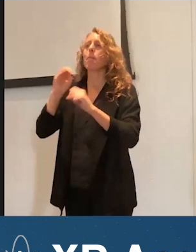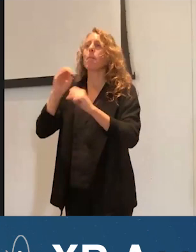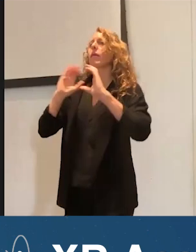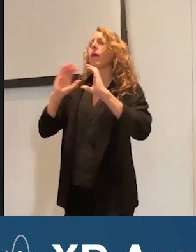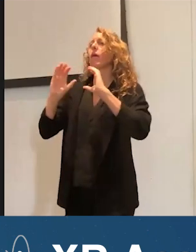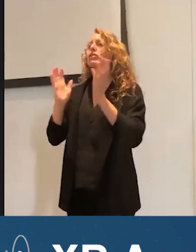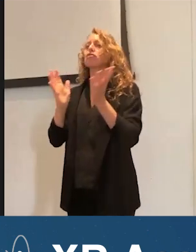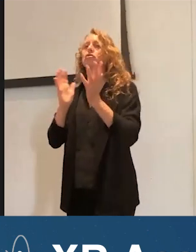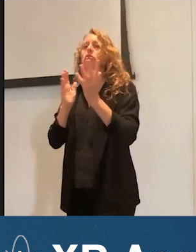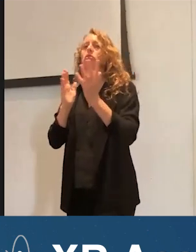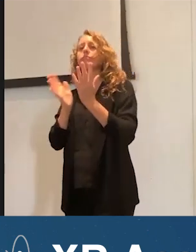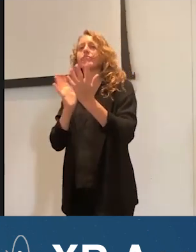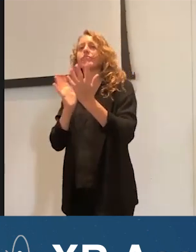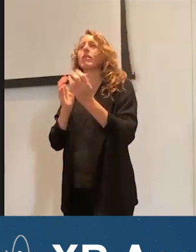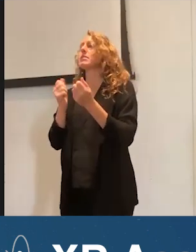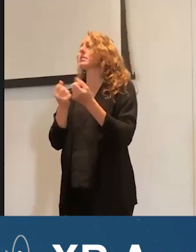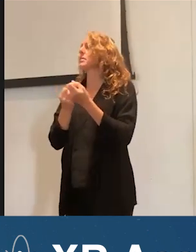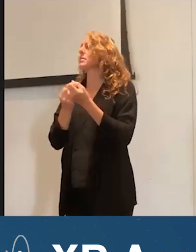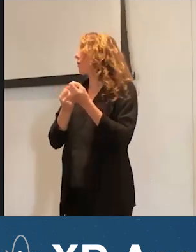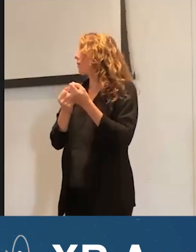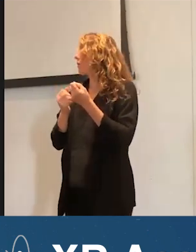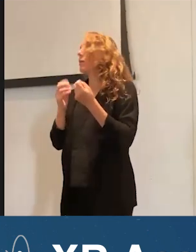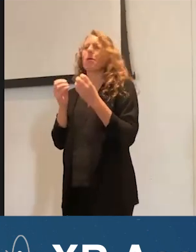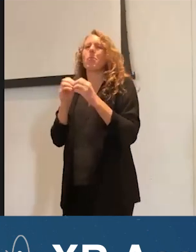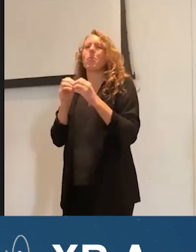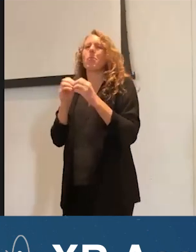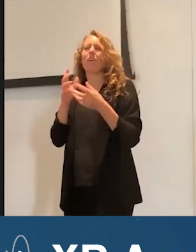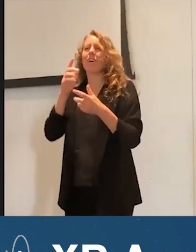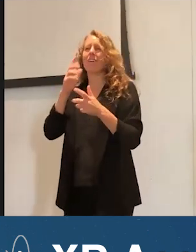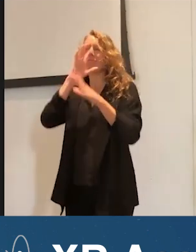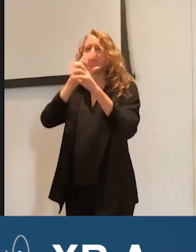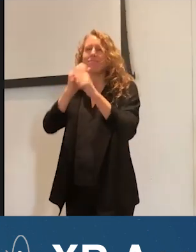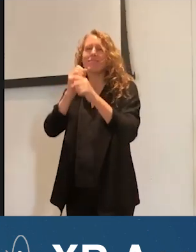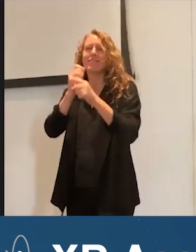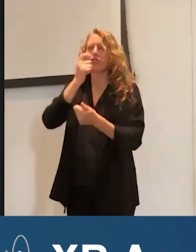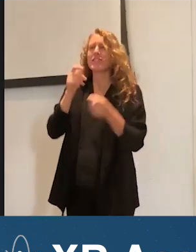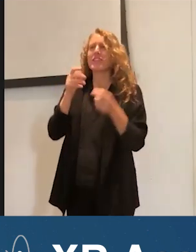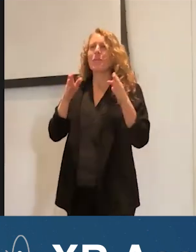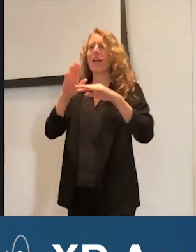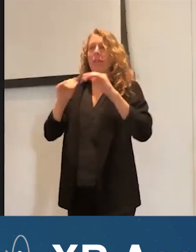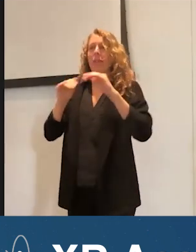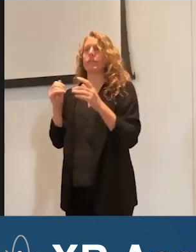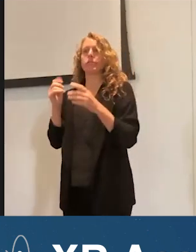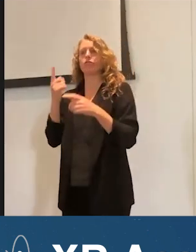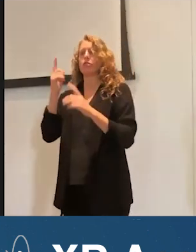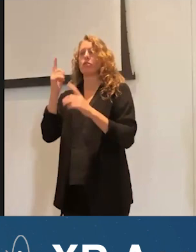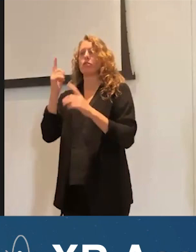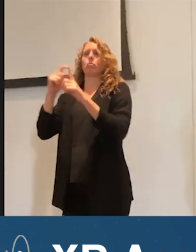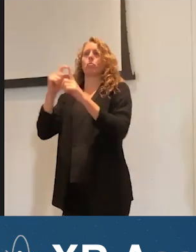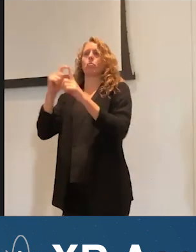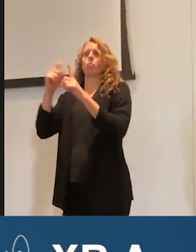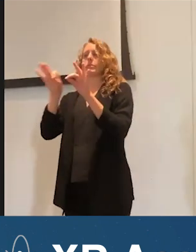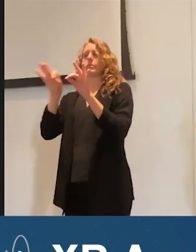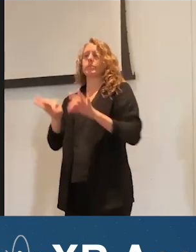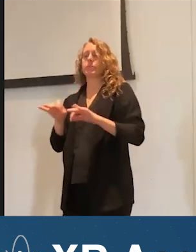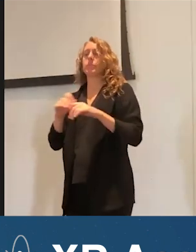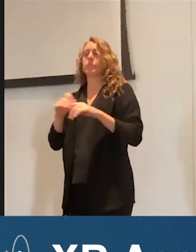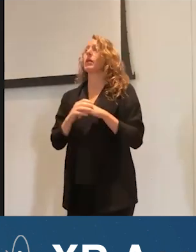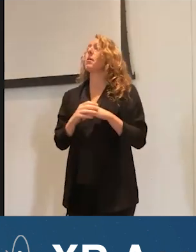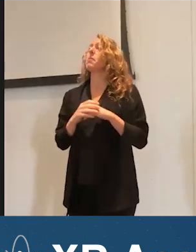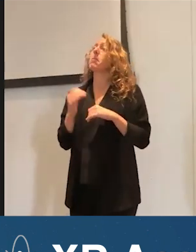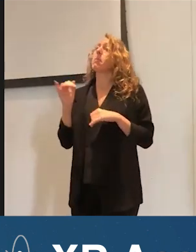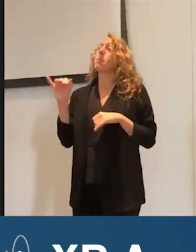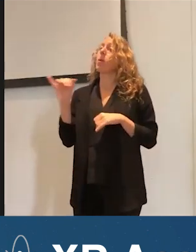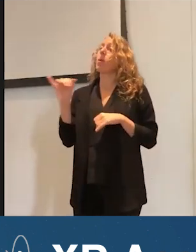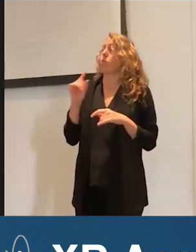support in a much more just engaging and interesting manner that also leverages a lot more of the XR technologies that are